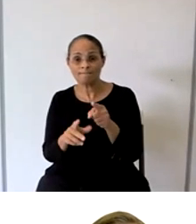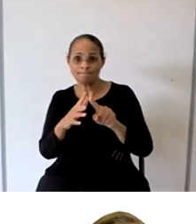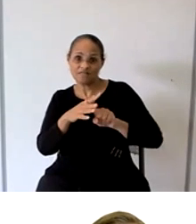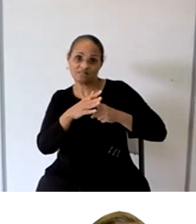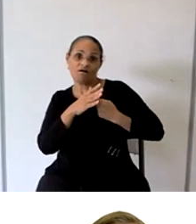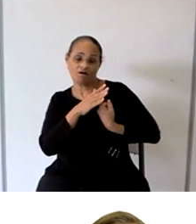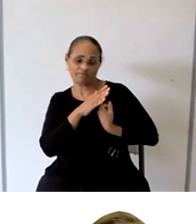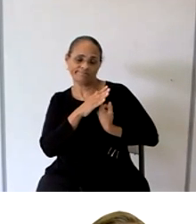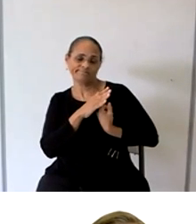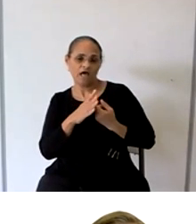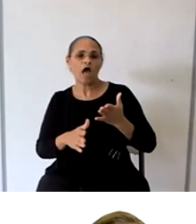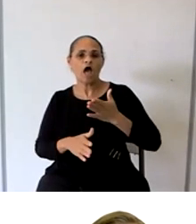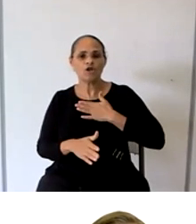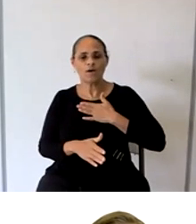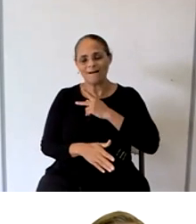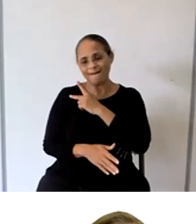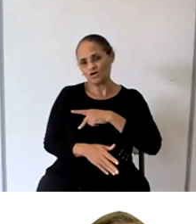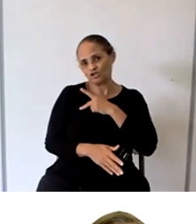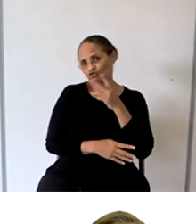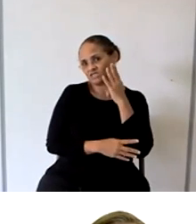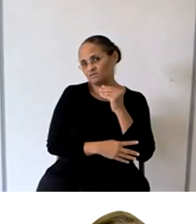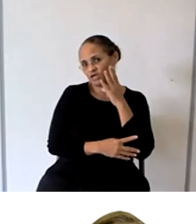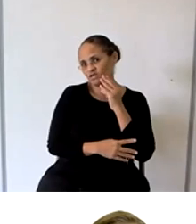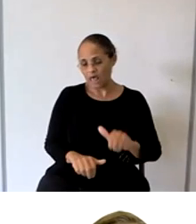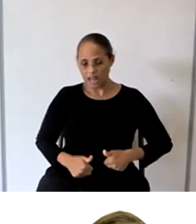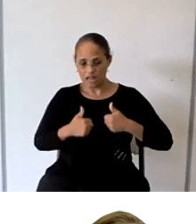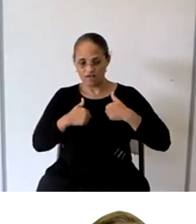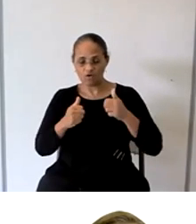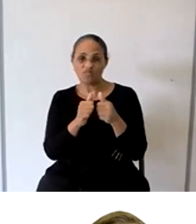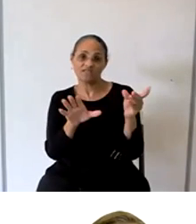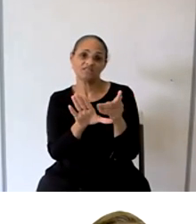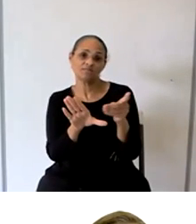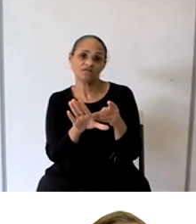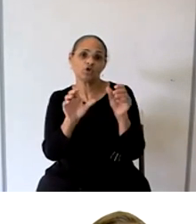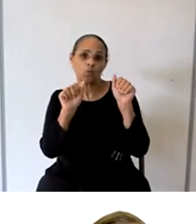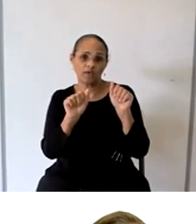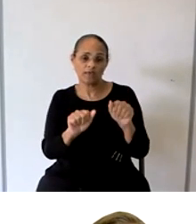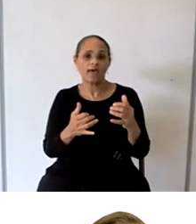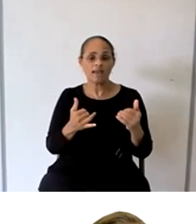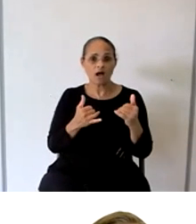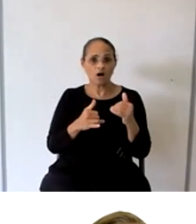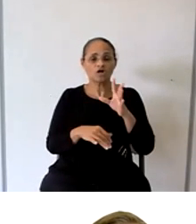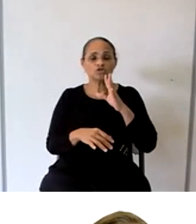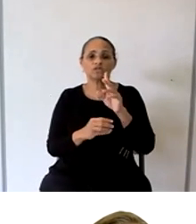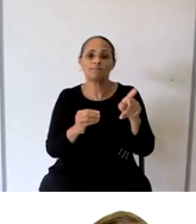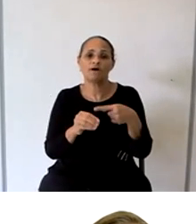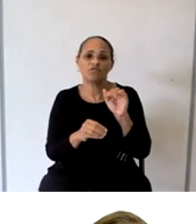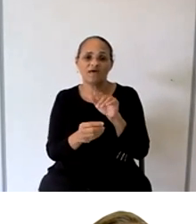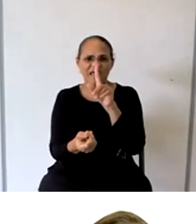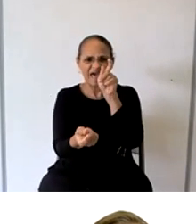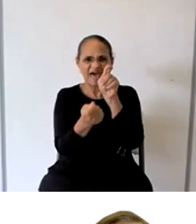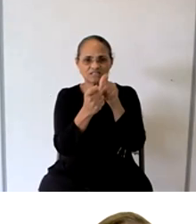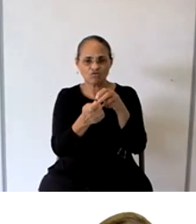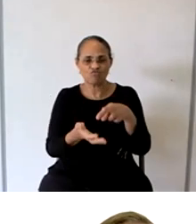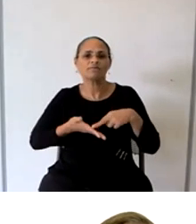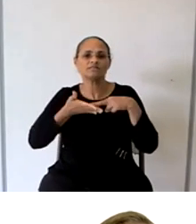kind of knowing my personal experiences living with a disability, so we can get, like I talked about, that accurate representation